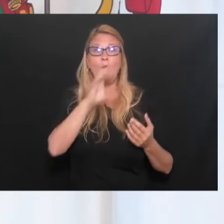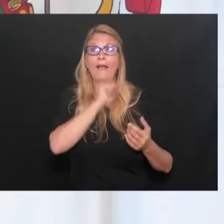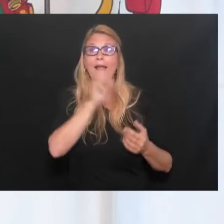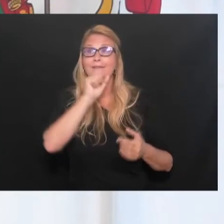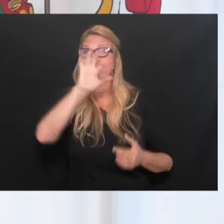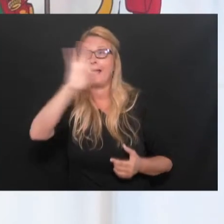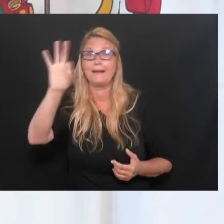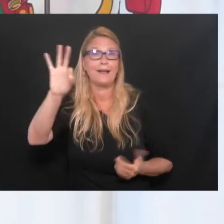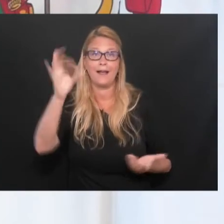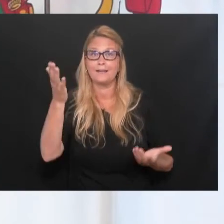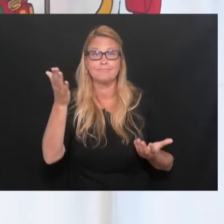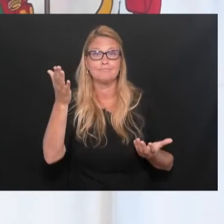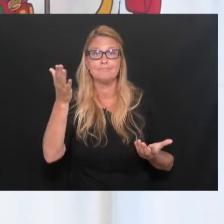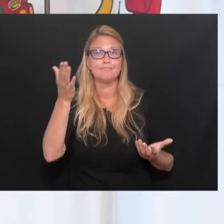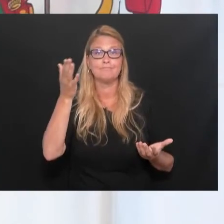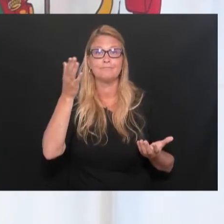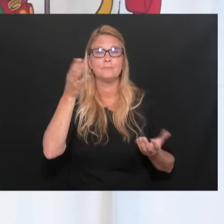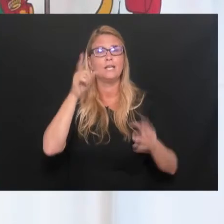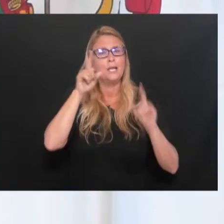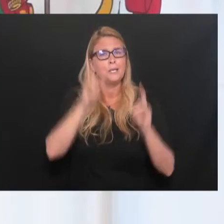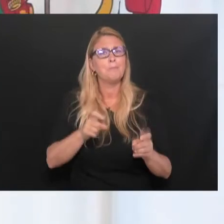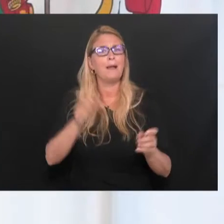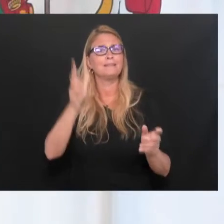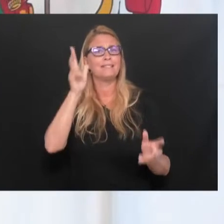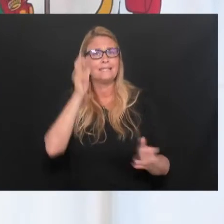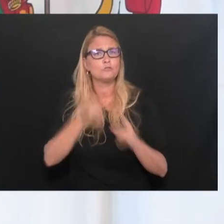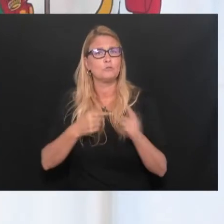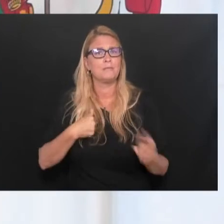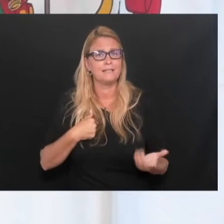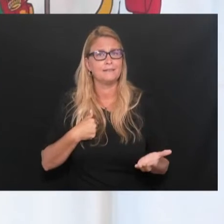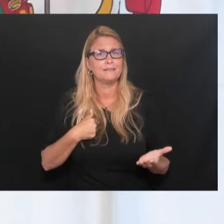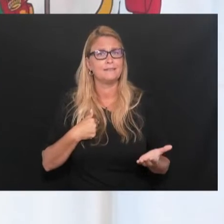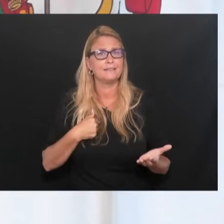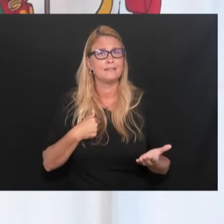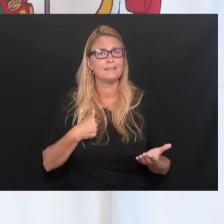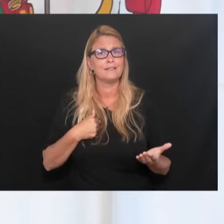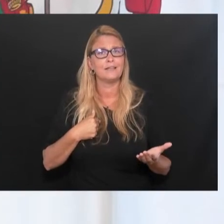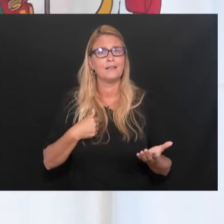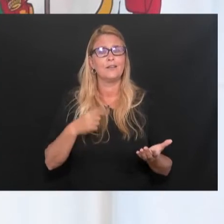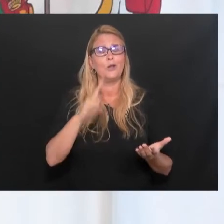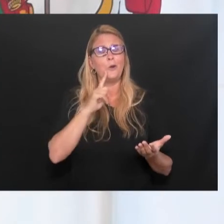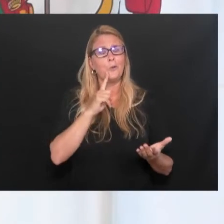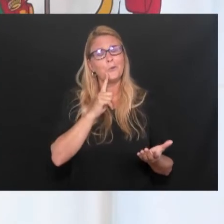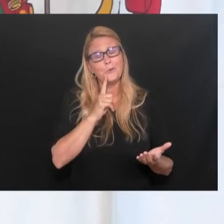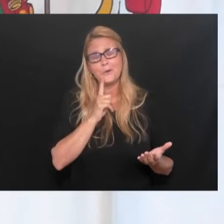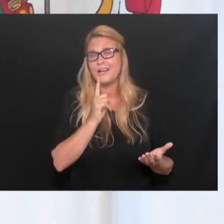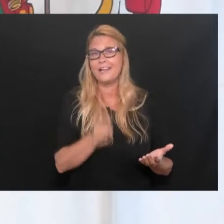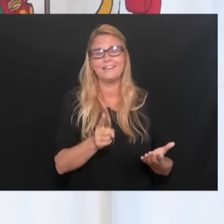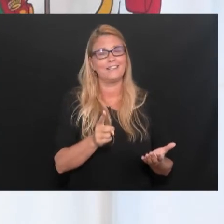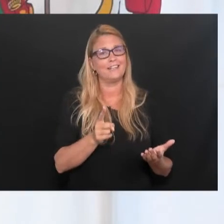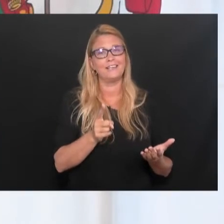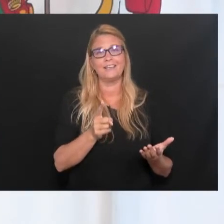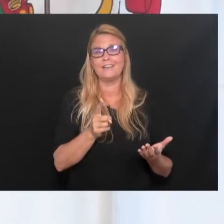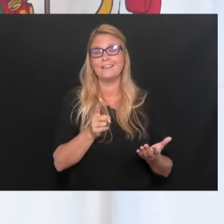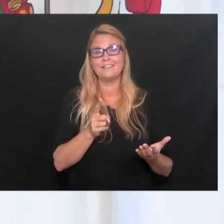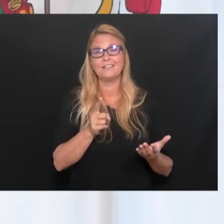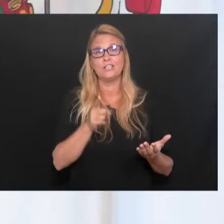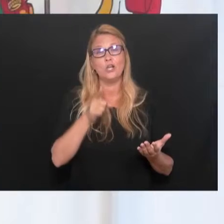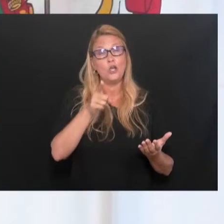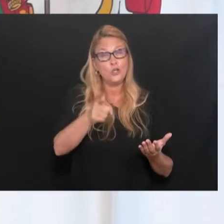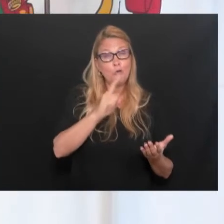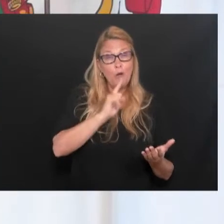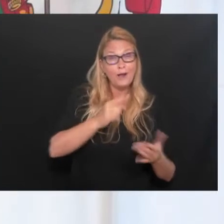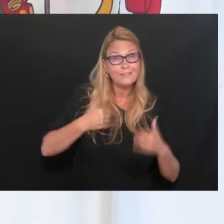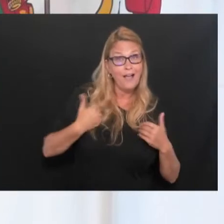99-year-old, you got to listen to me. Really and truly, and if you're a young kid